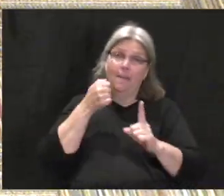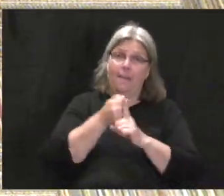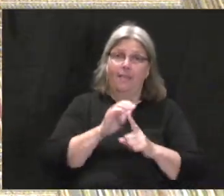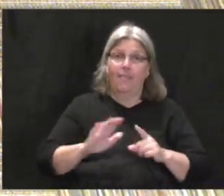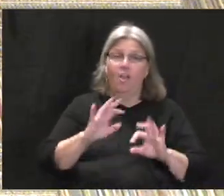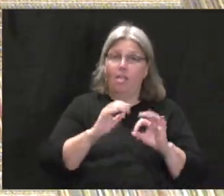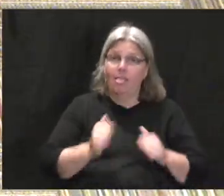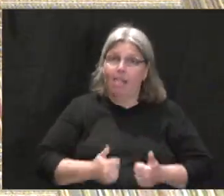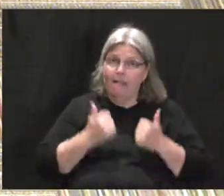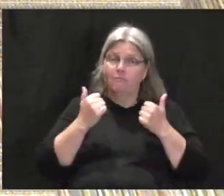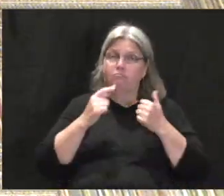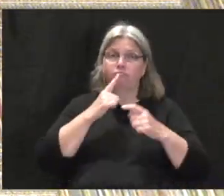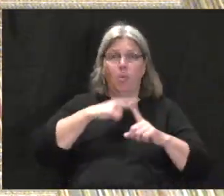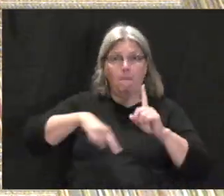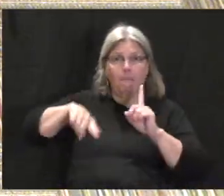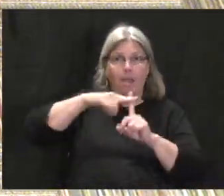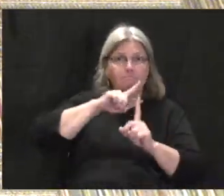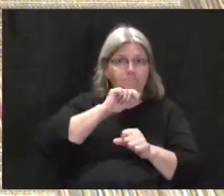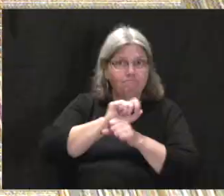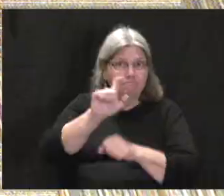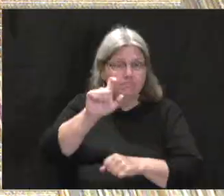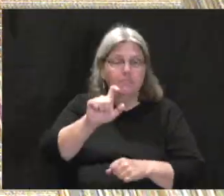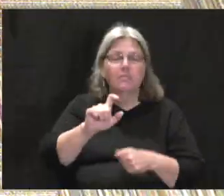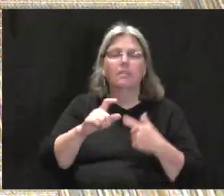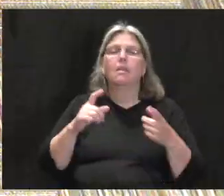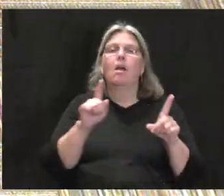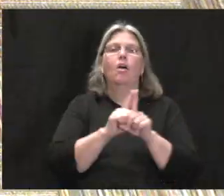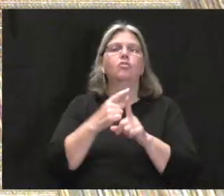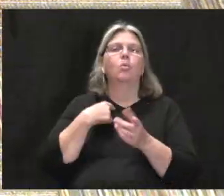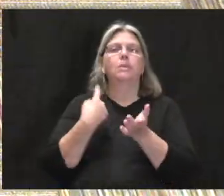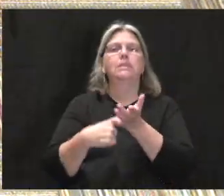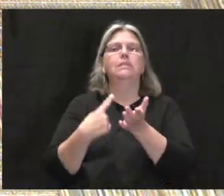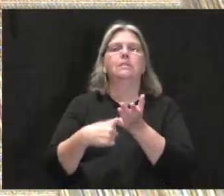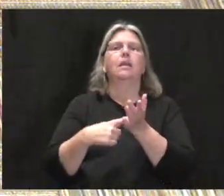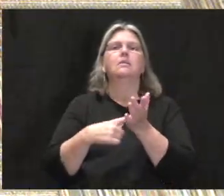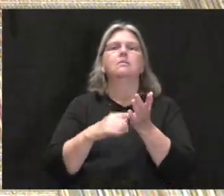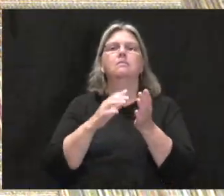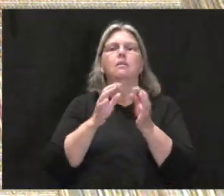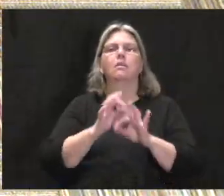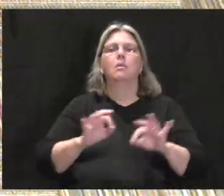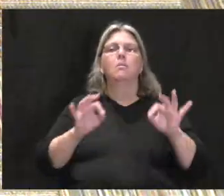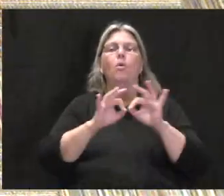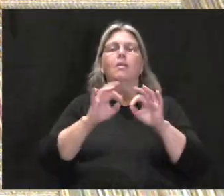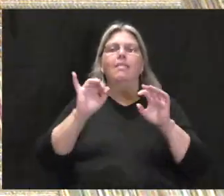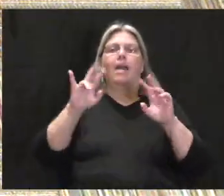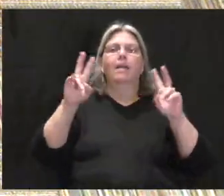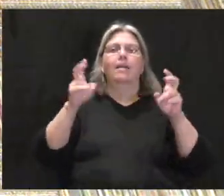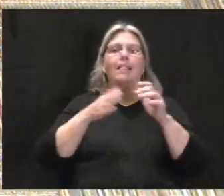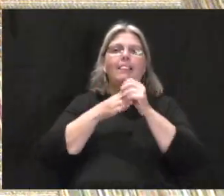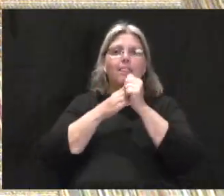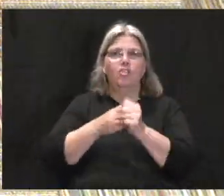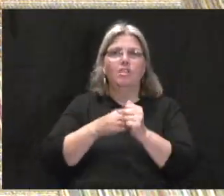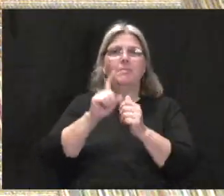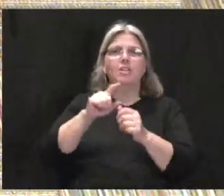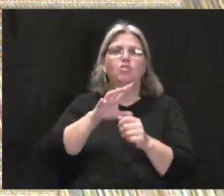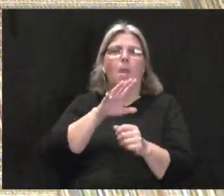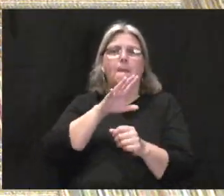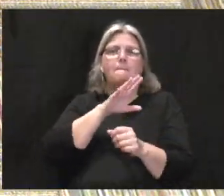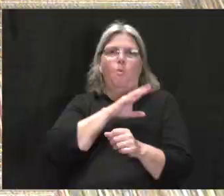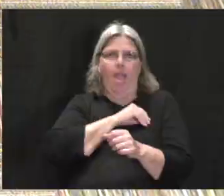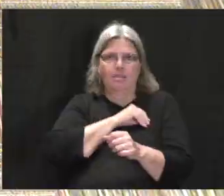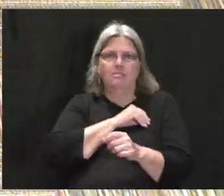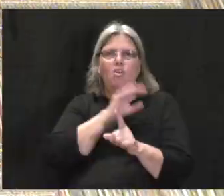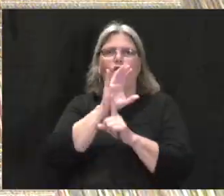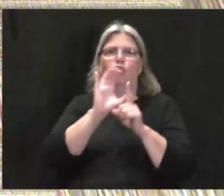back to what our other group was saying. It can't be imposed. Teachers and faculty need to understand why